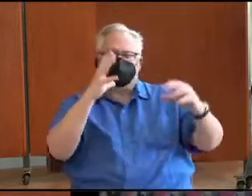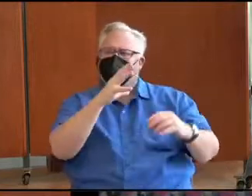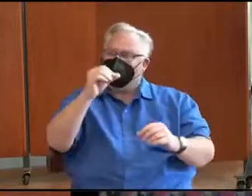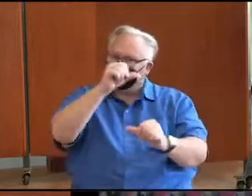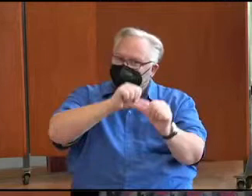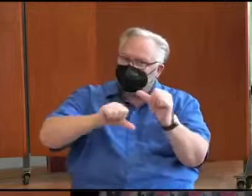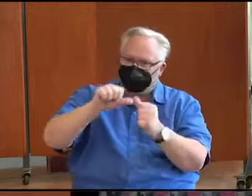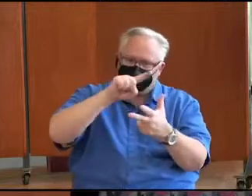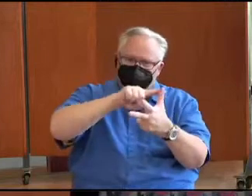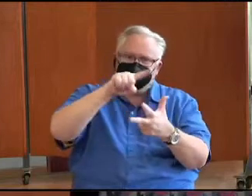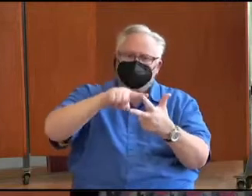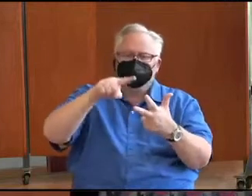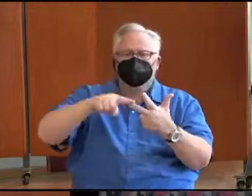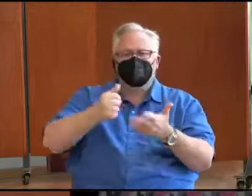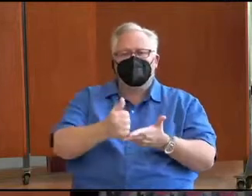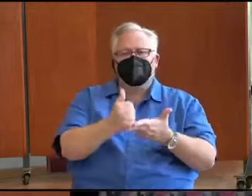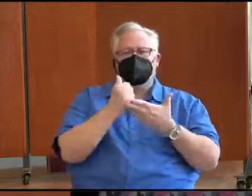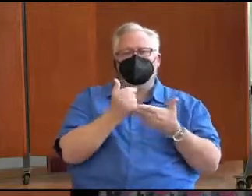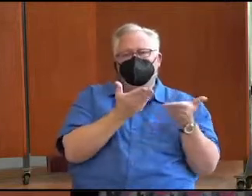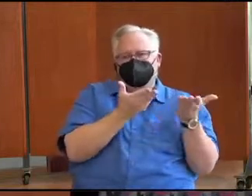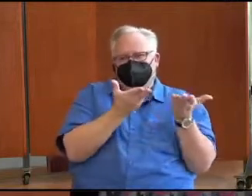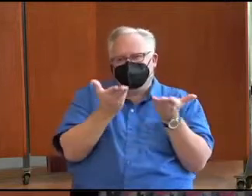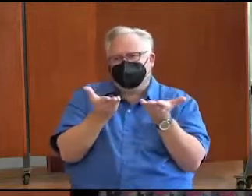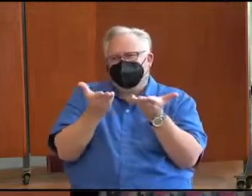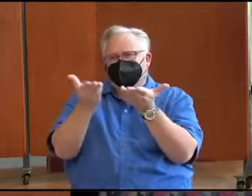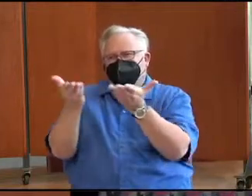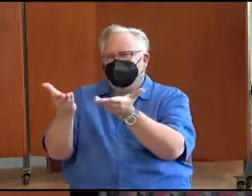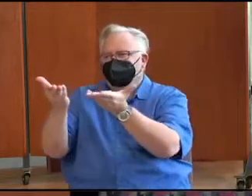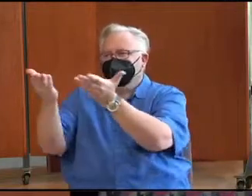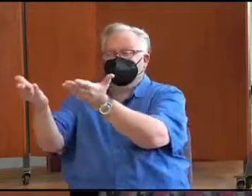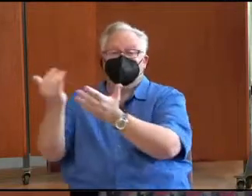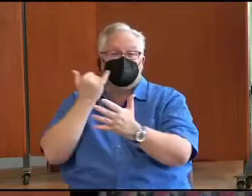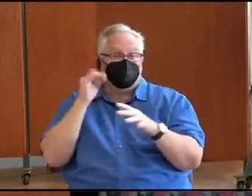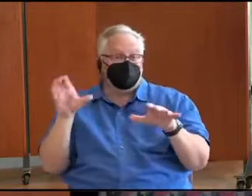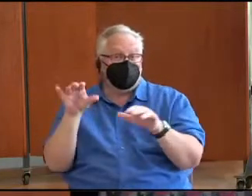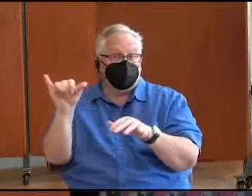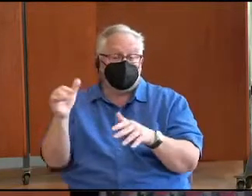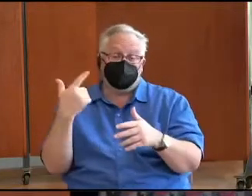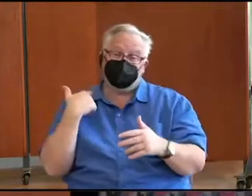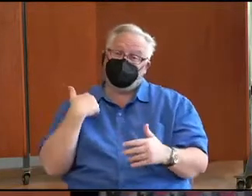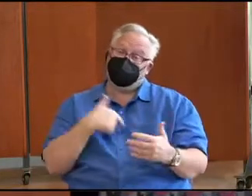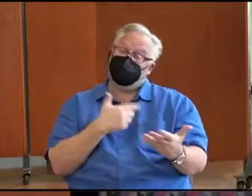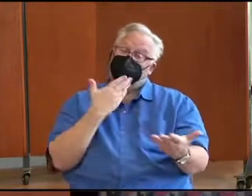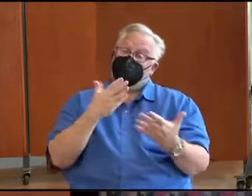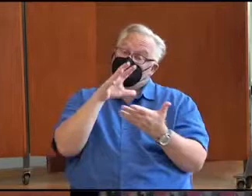forward. Doing that, we may just learn to fly.